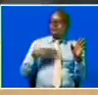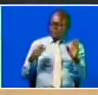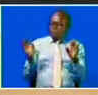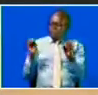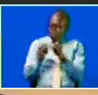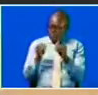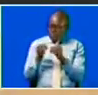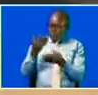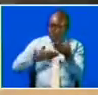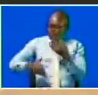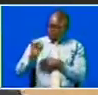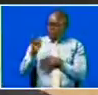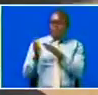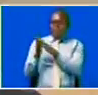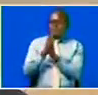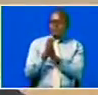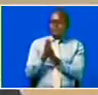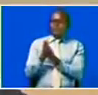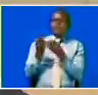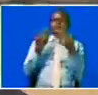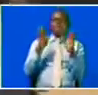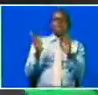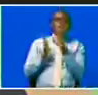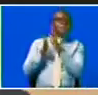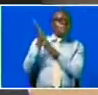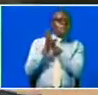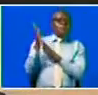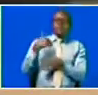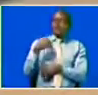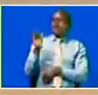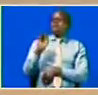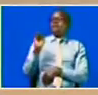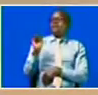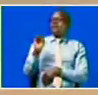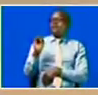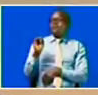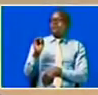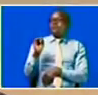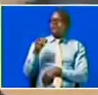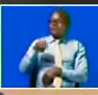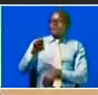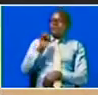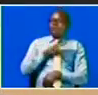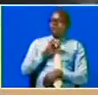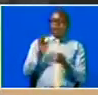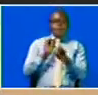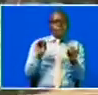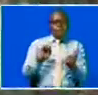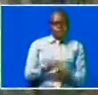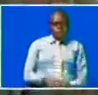chini, na hiyo story ikaisha. Sasa hakuna mtu atakwambia Mungiki hapa kwa barabara. So, hati ni vile mnaogopa. Hatuogopi.